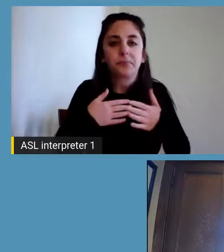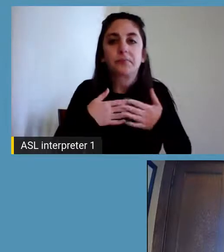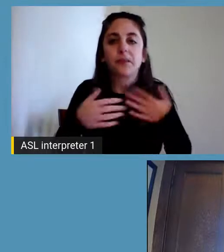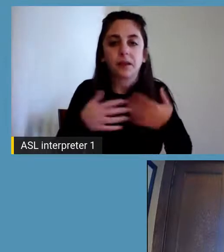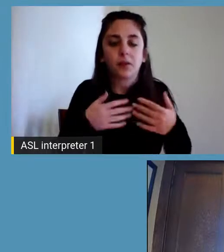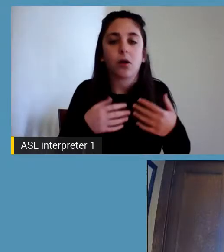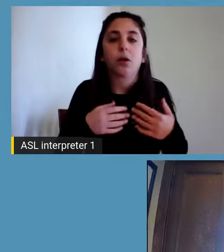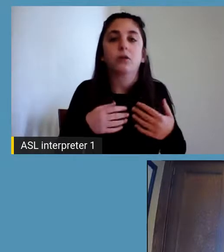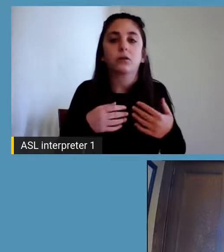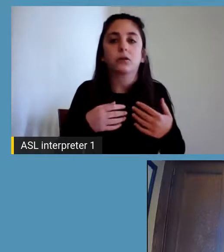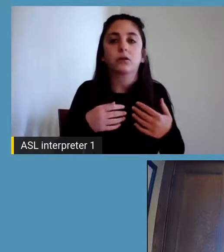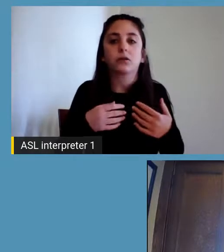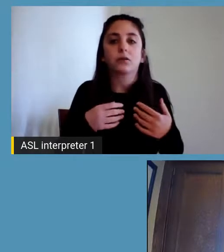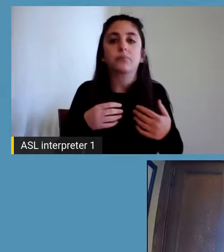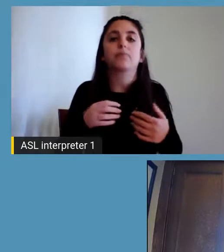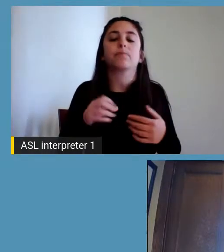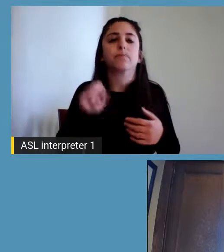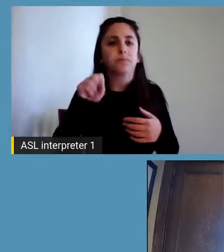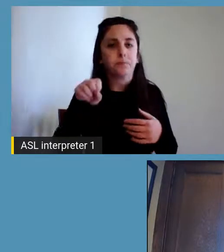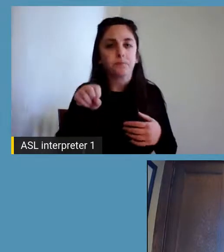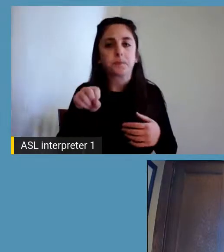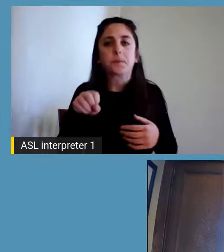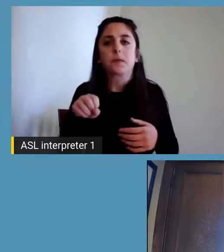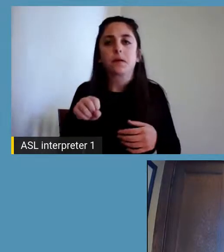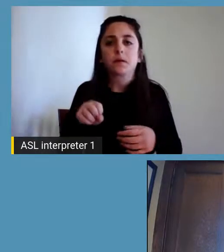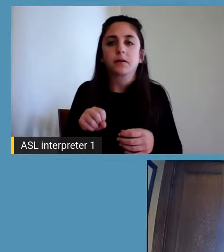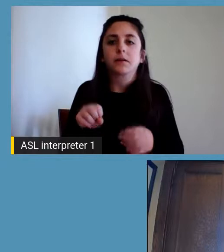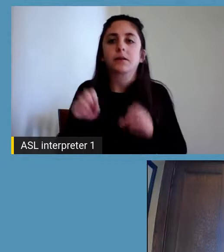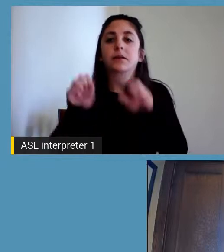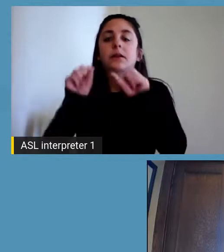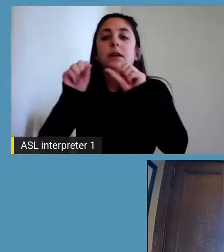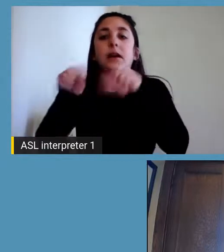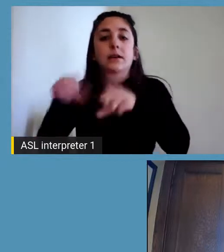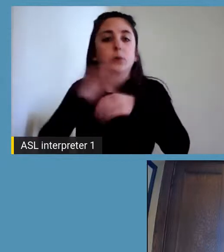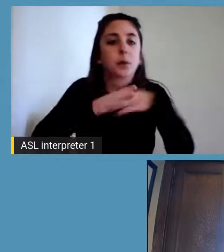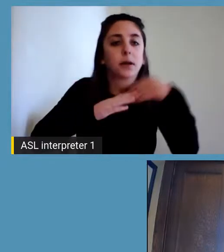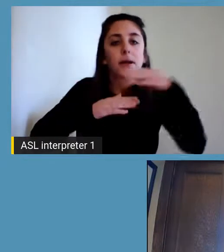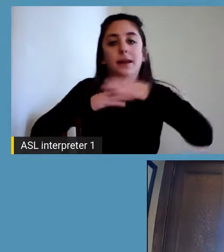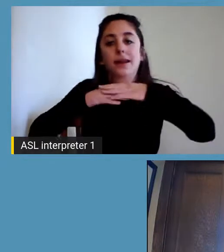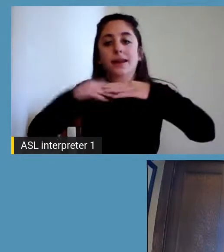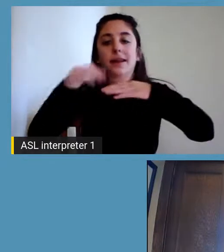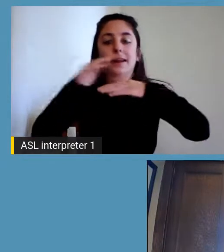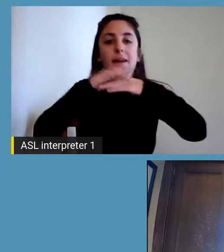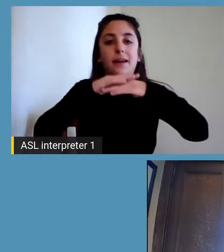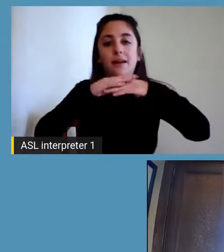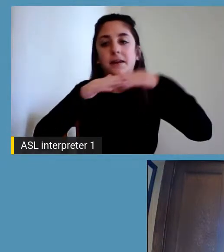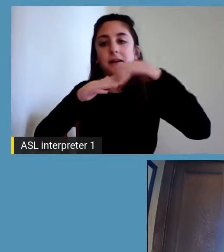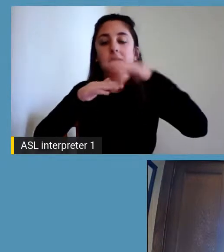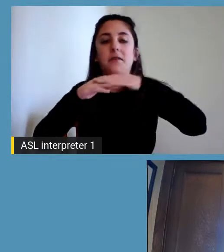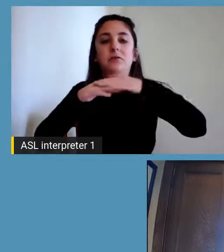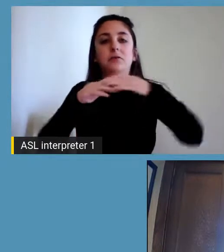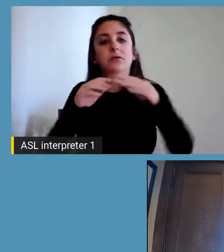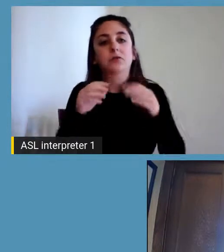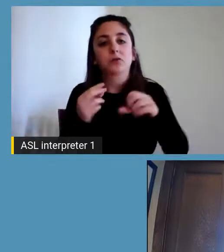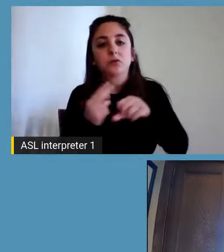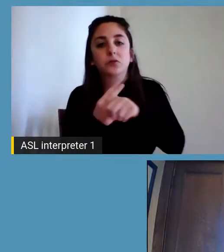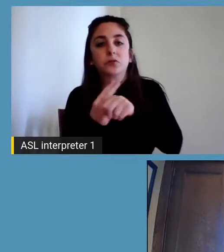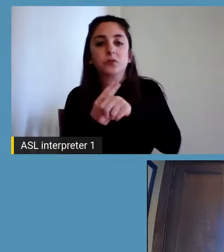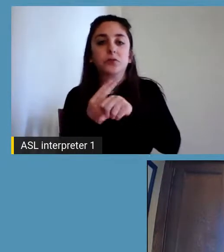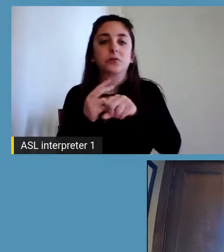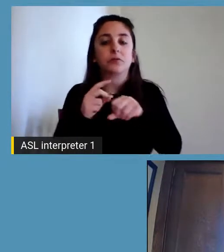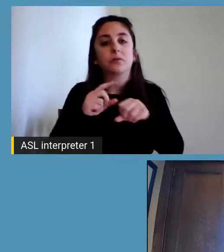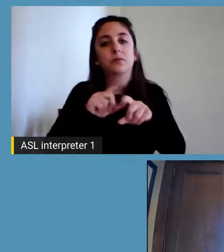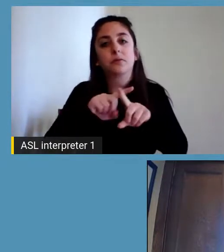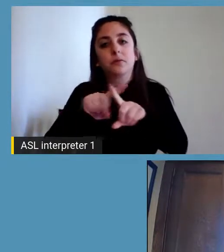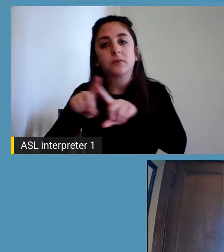of that you can actually do a sub-layer or layers, and you can do something really racy like a